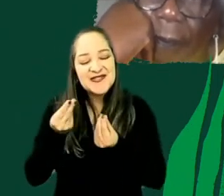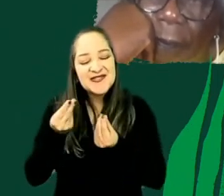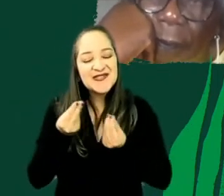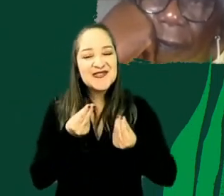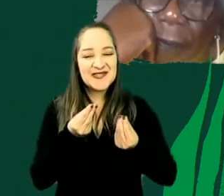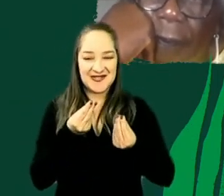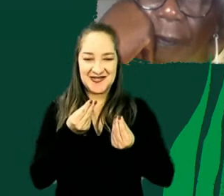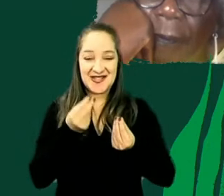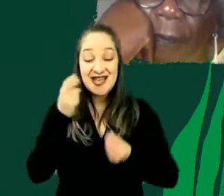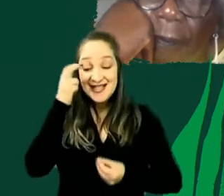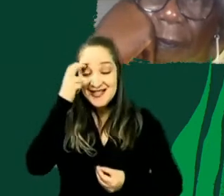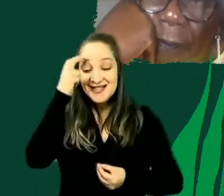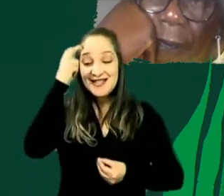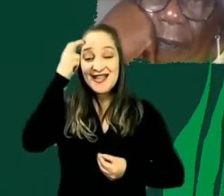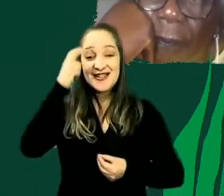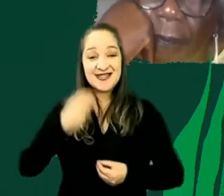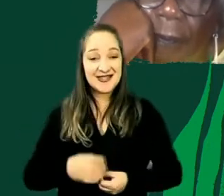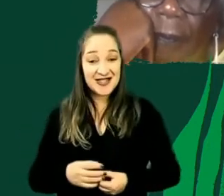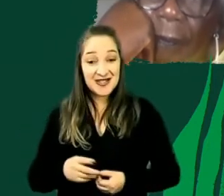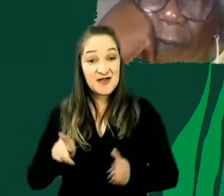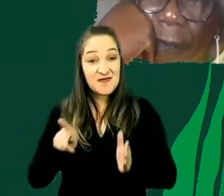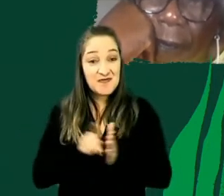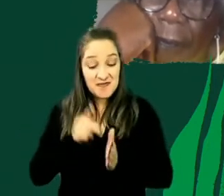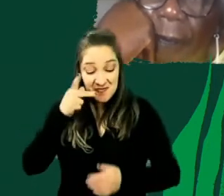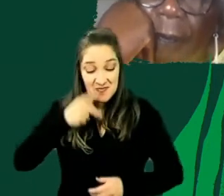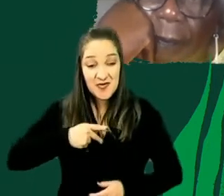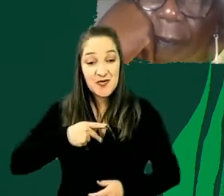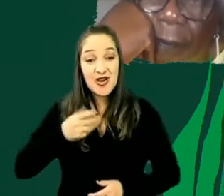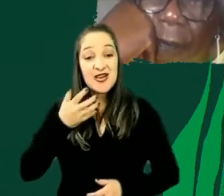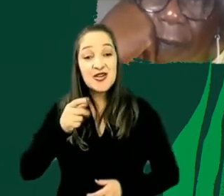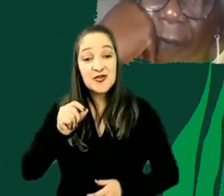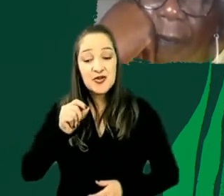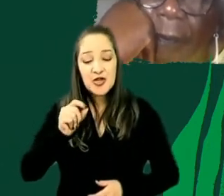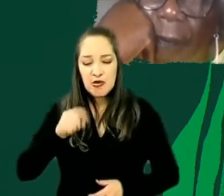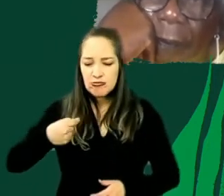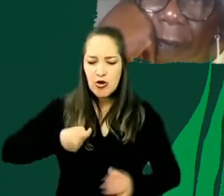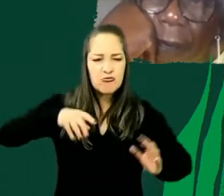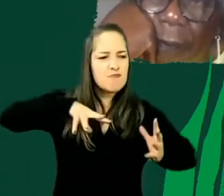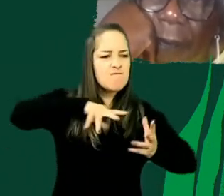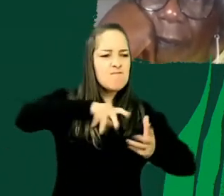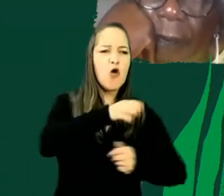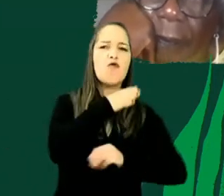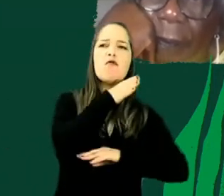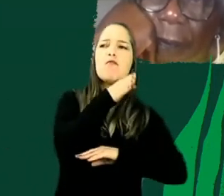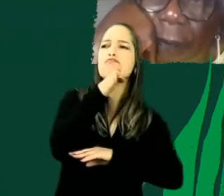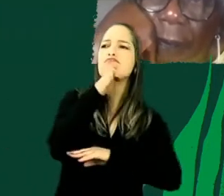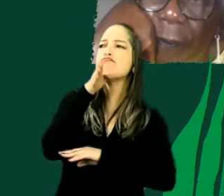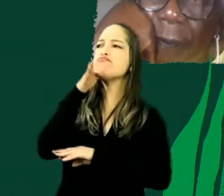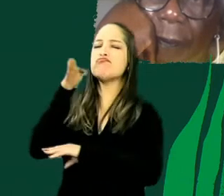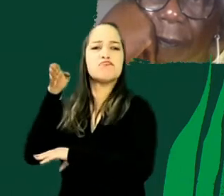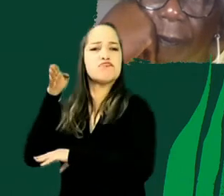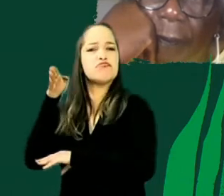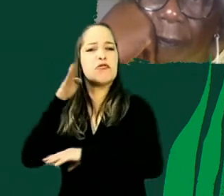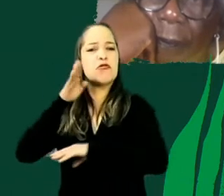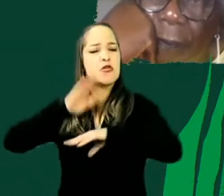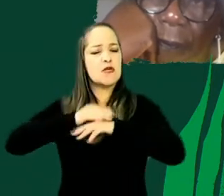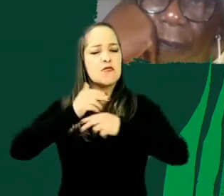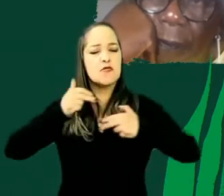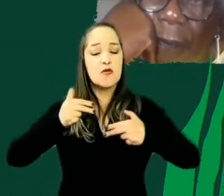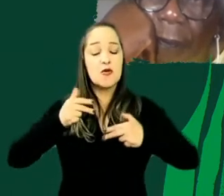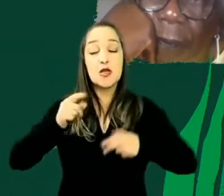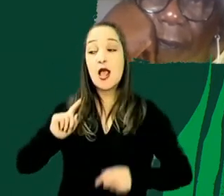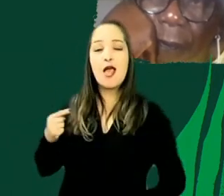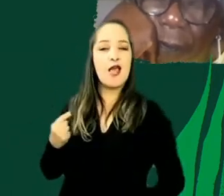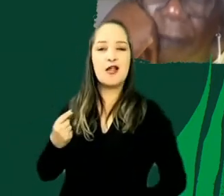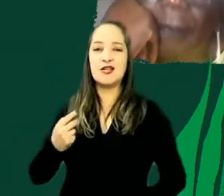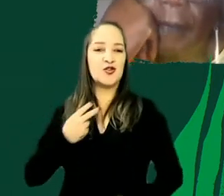they wanted us to go out into the world and do the things they were not permitted to do. And most of us have